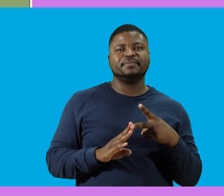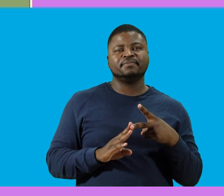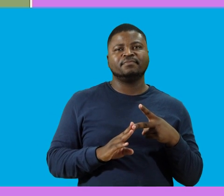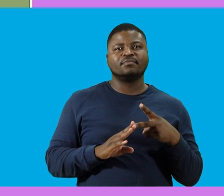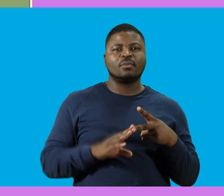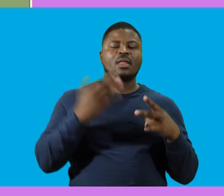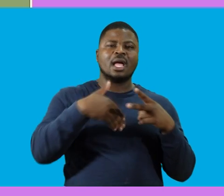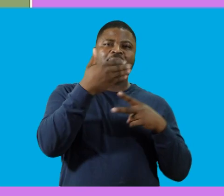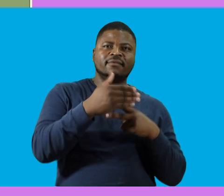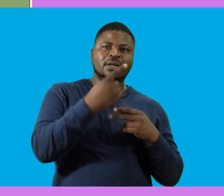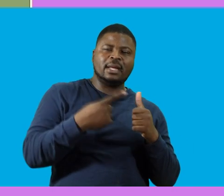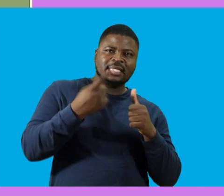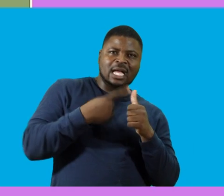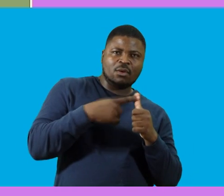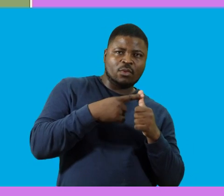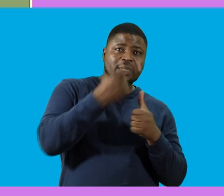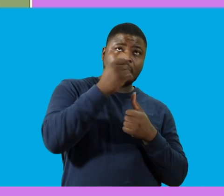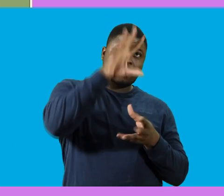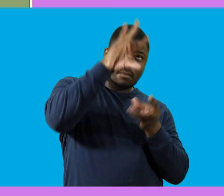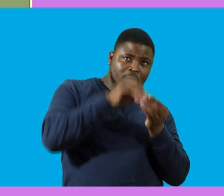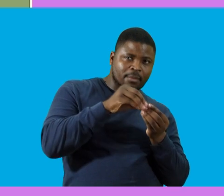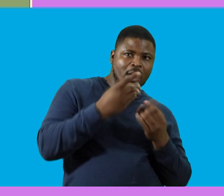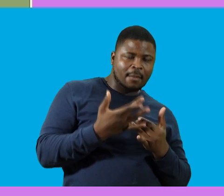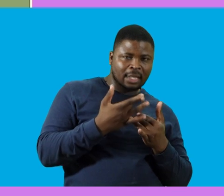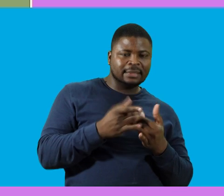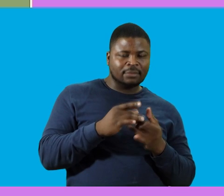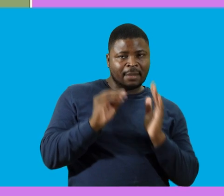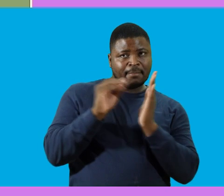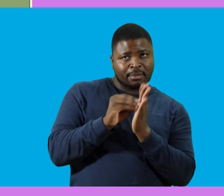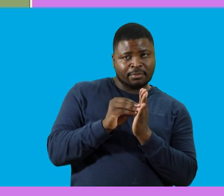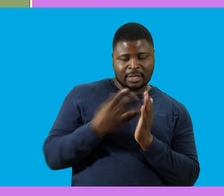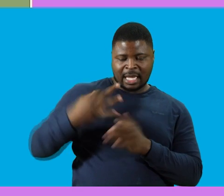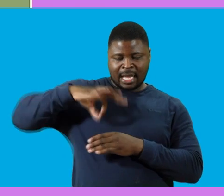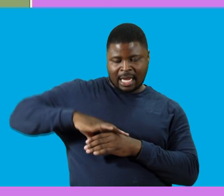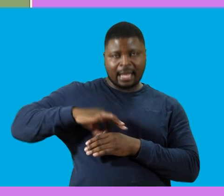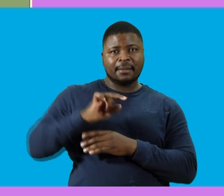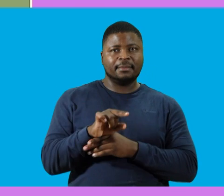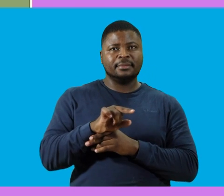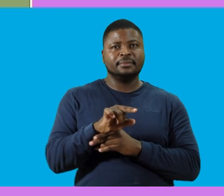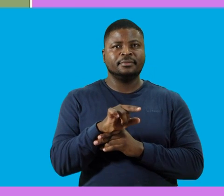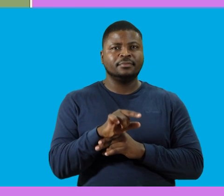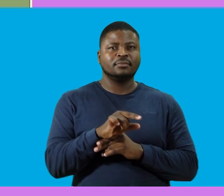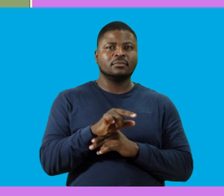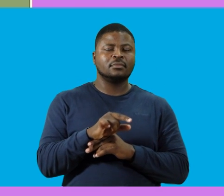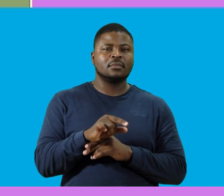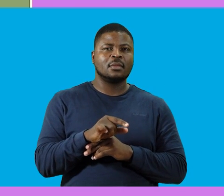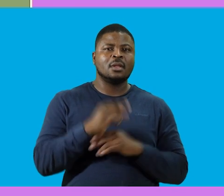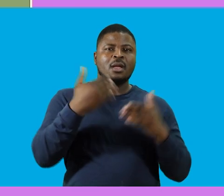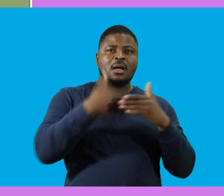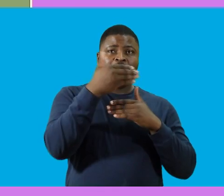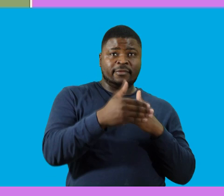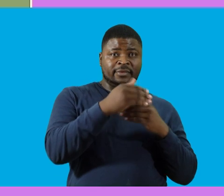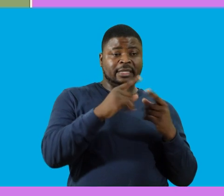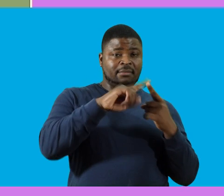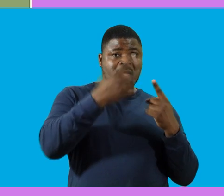Then you'll calculate the total and list the total income. And after that, we go